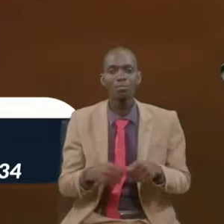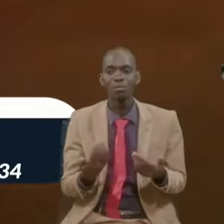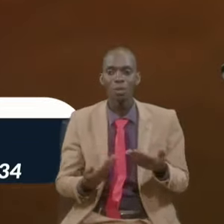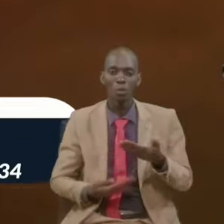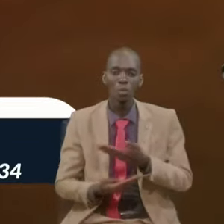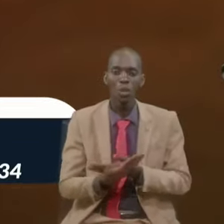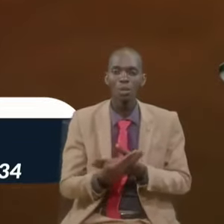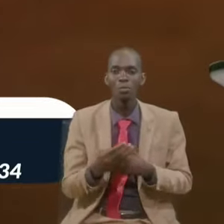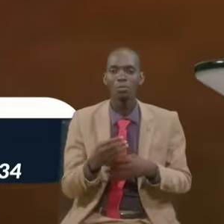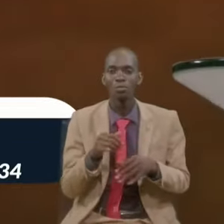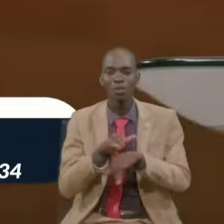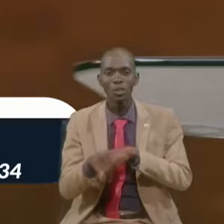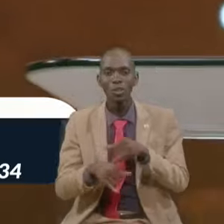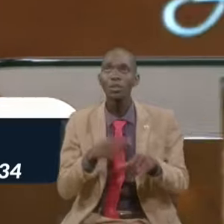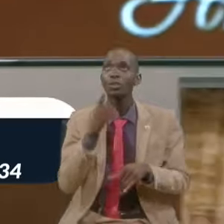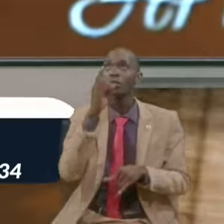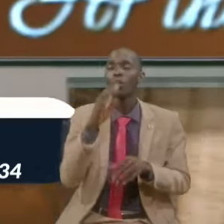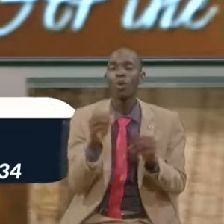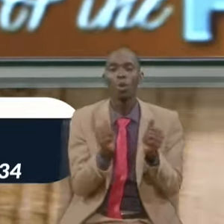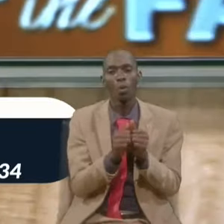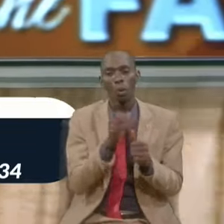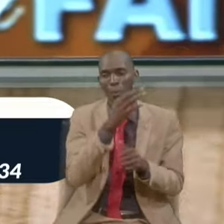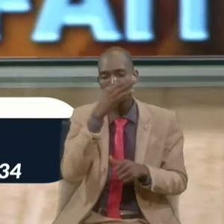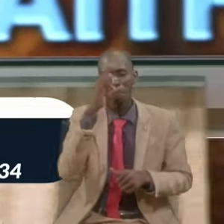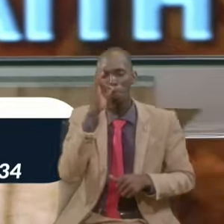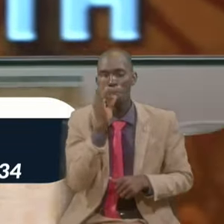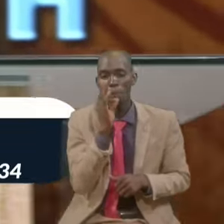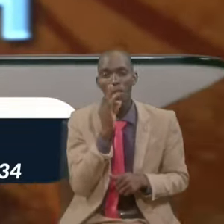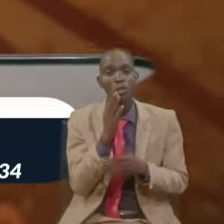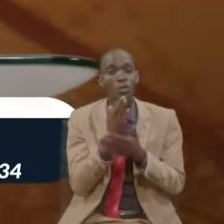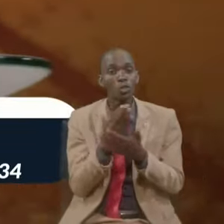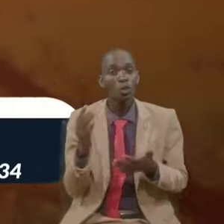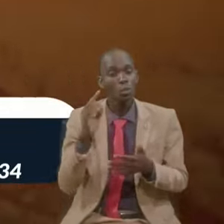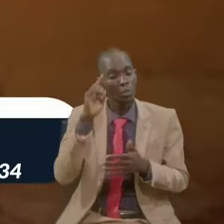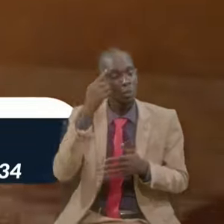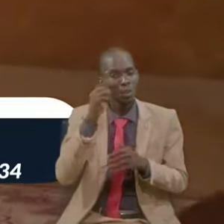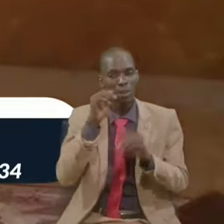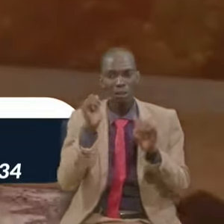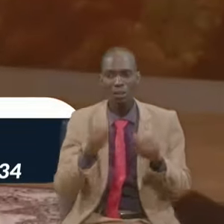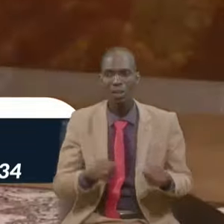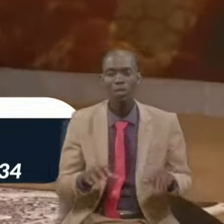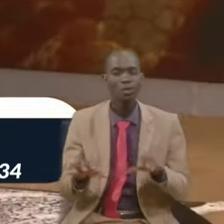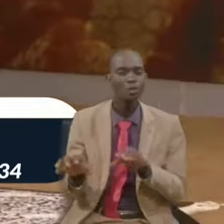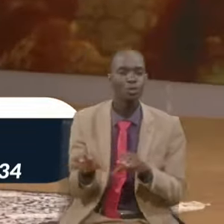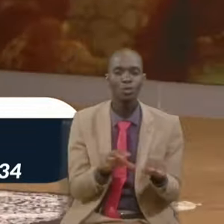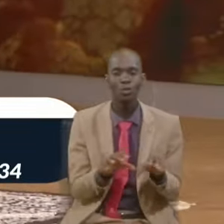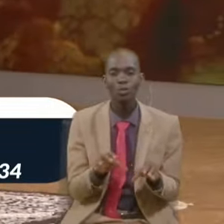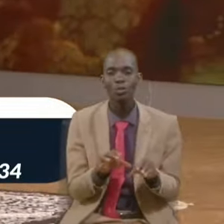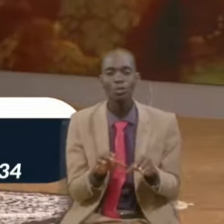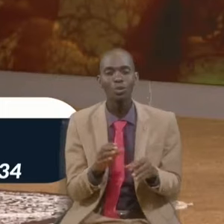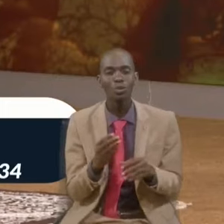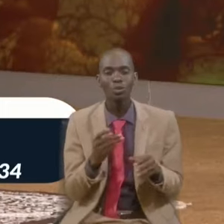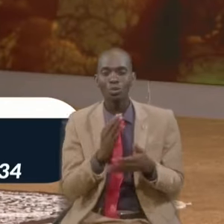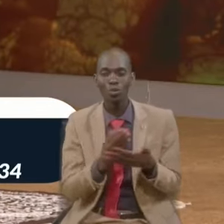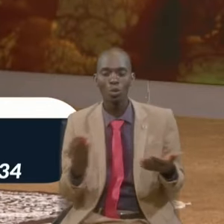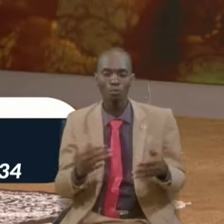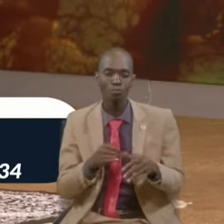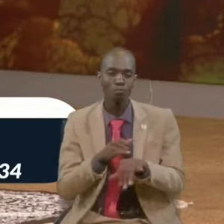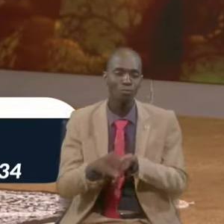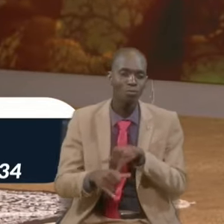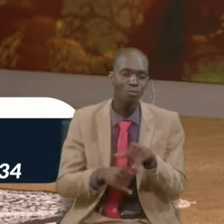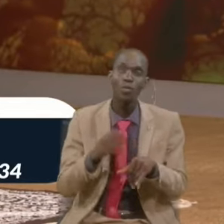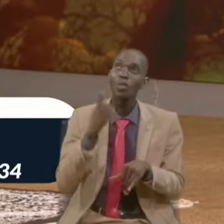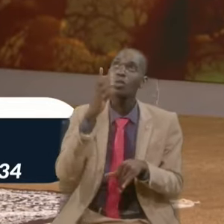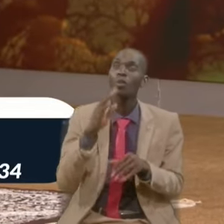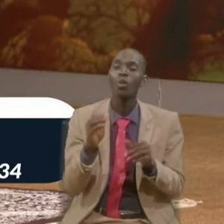Other people think they'll bribe God with calling him some big, big names. They think God